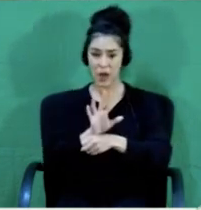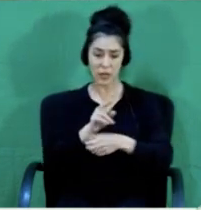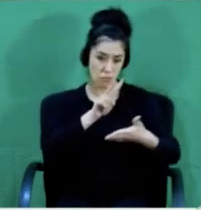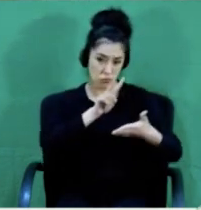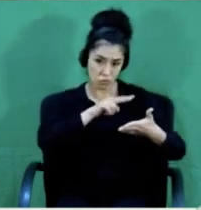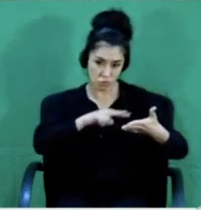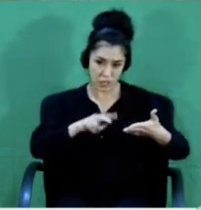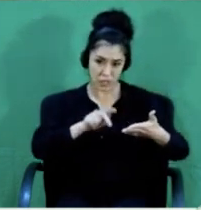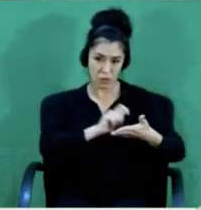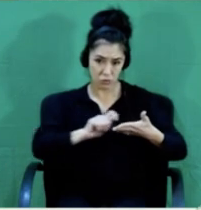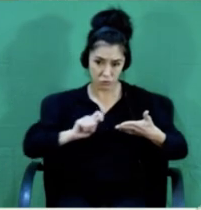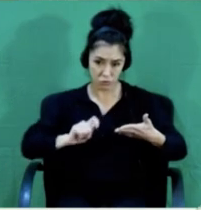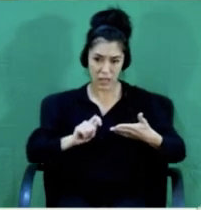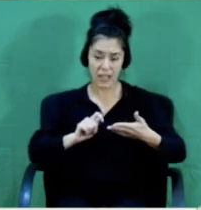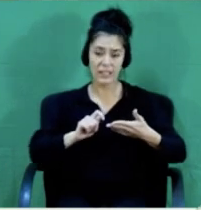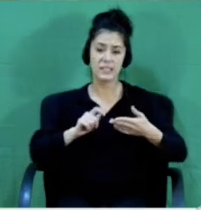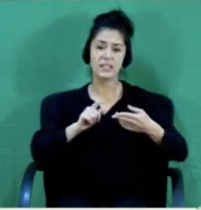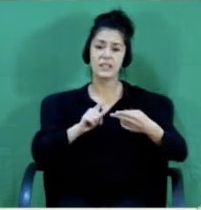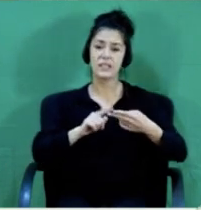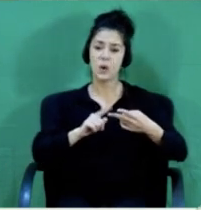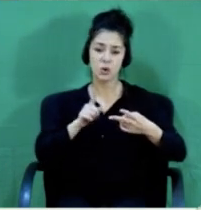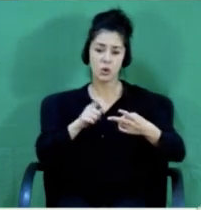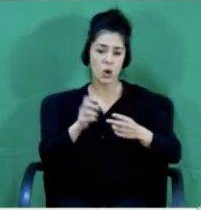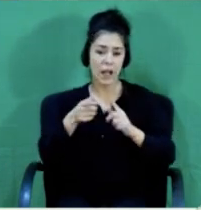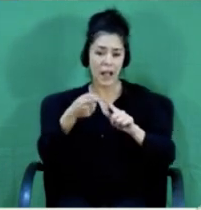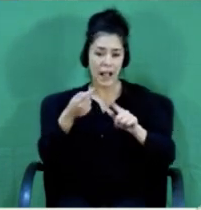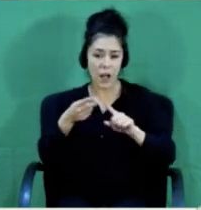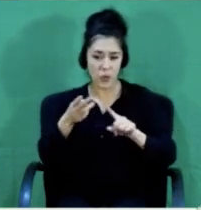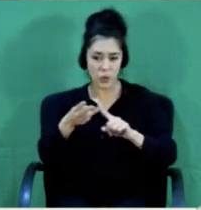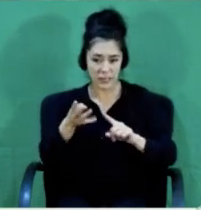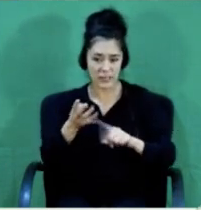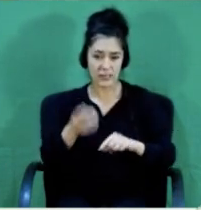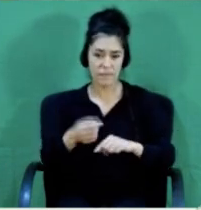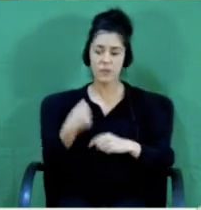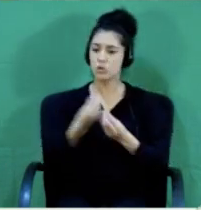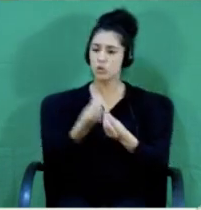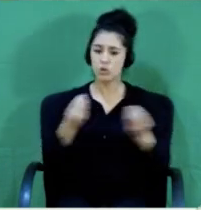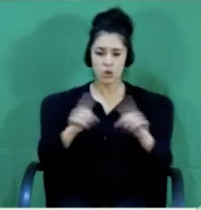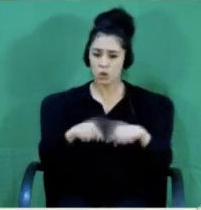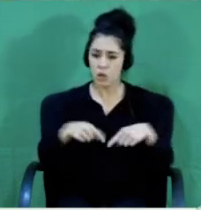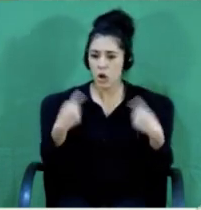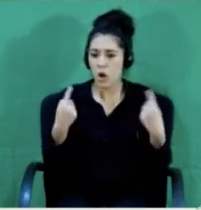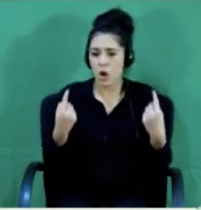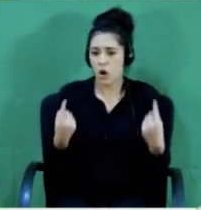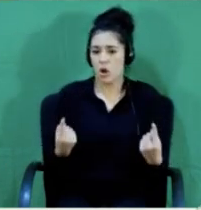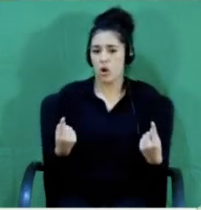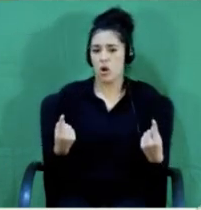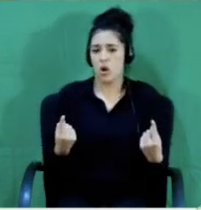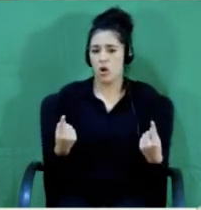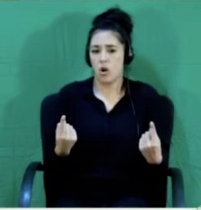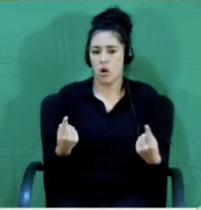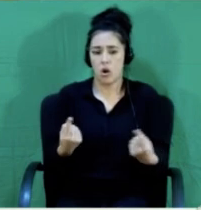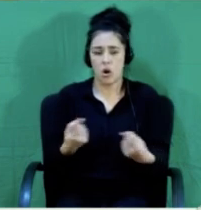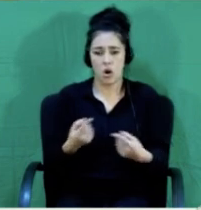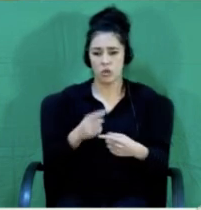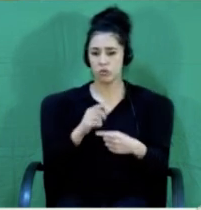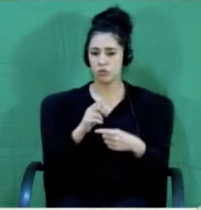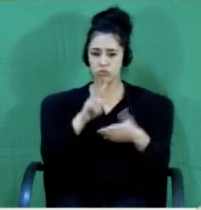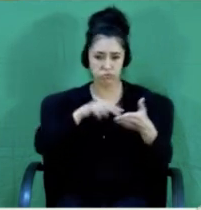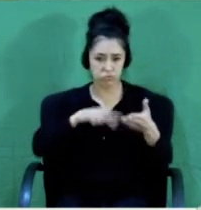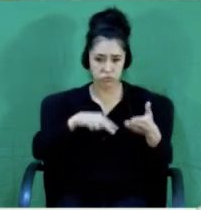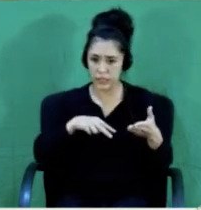with poorer education outcomes in literacy and numeracy. Ons kinders kan nie tel nie, en hulle kan nie lees nie,